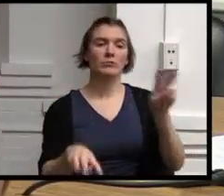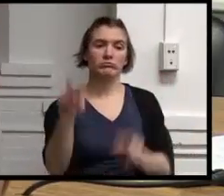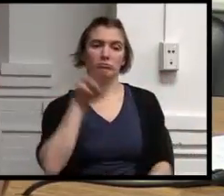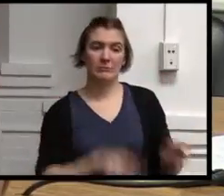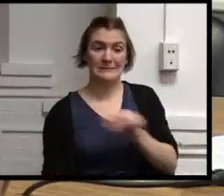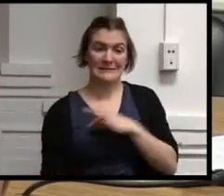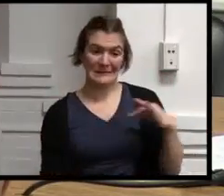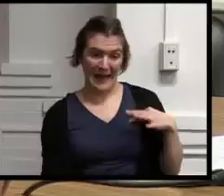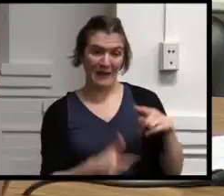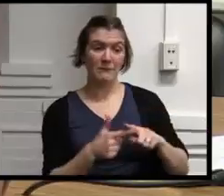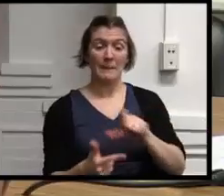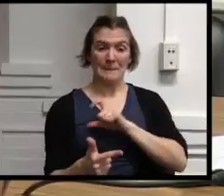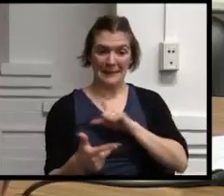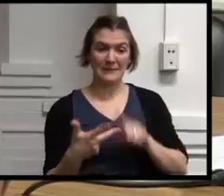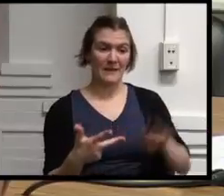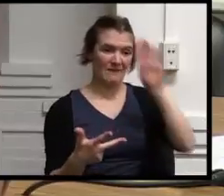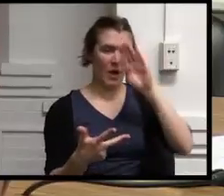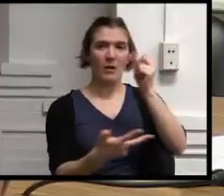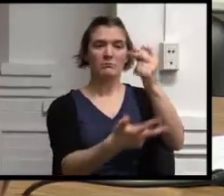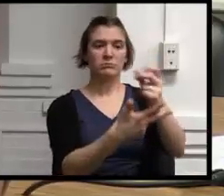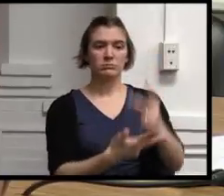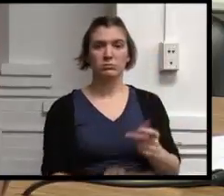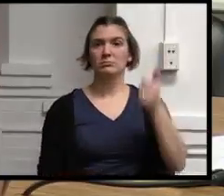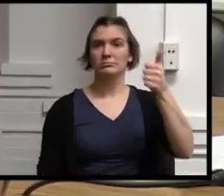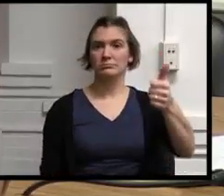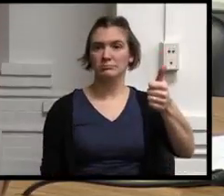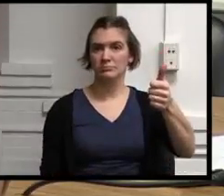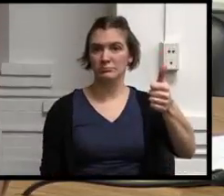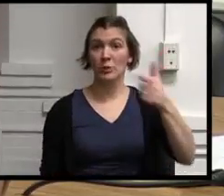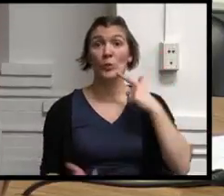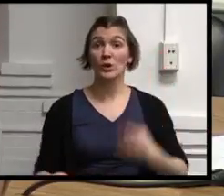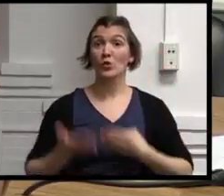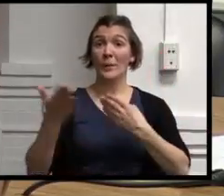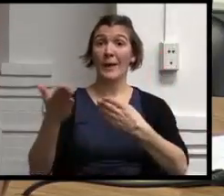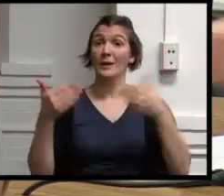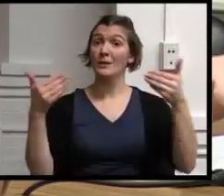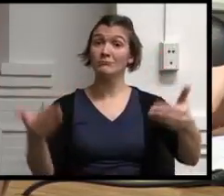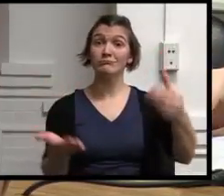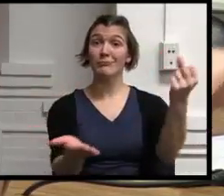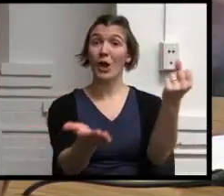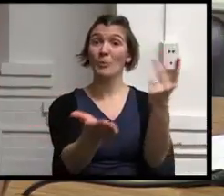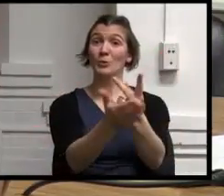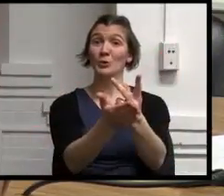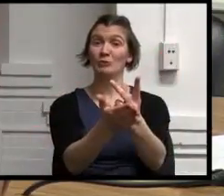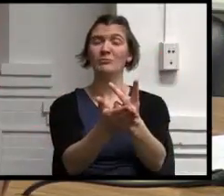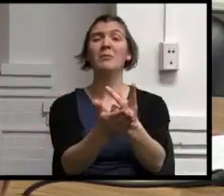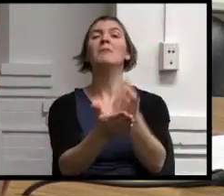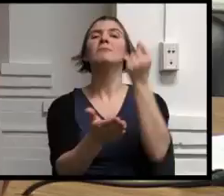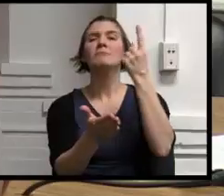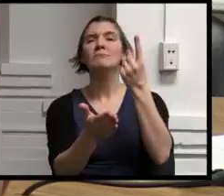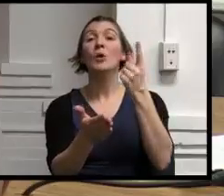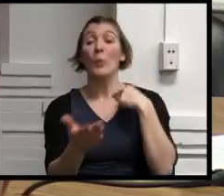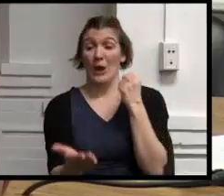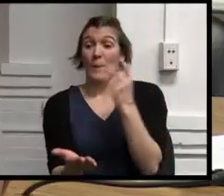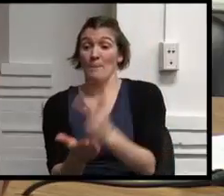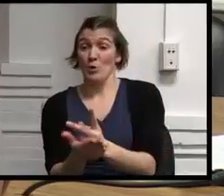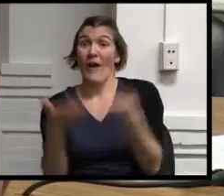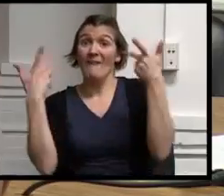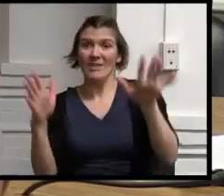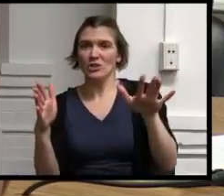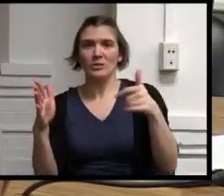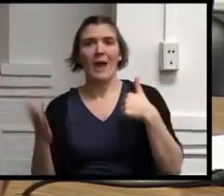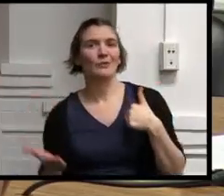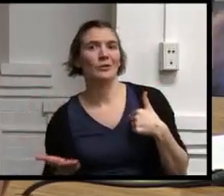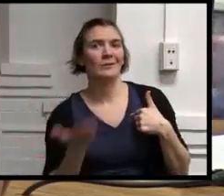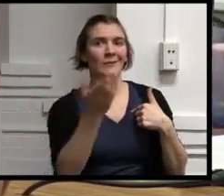approved by both the police and fire departments. So we recommend that you approve it. As with any other liquor license matter, when